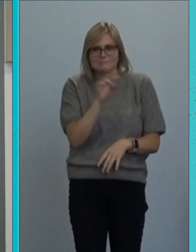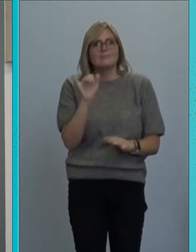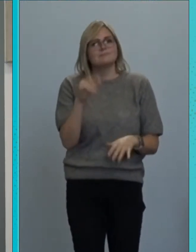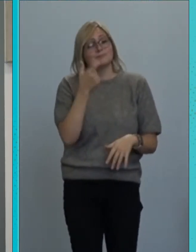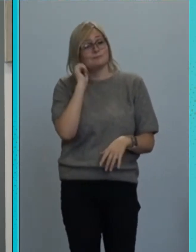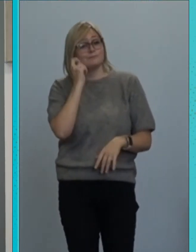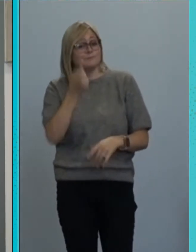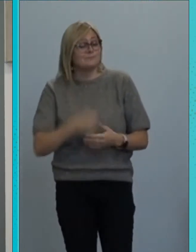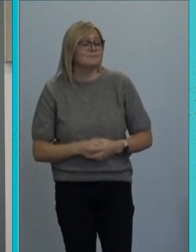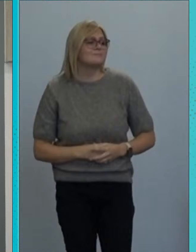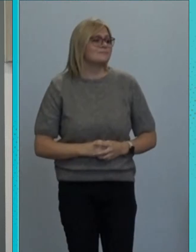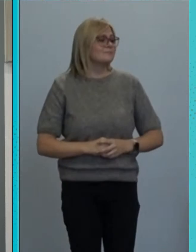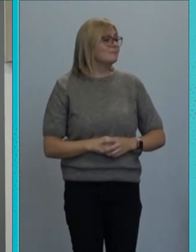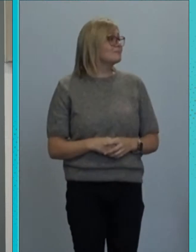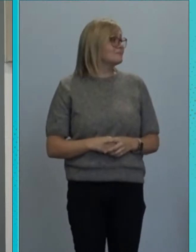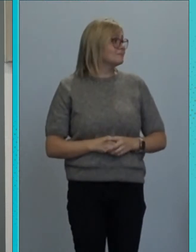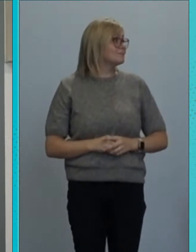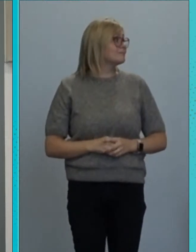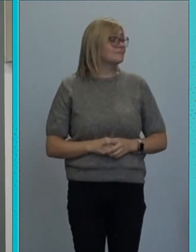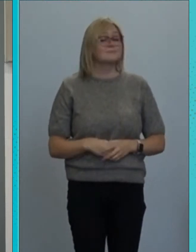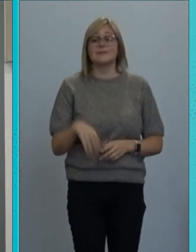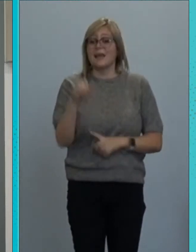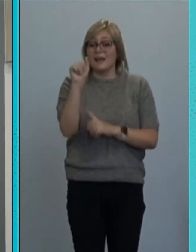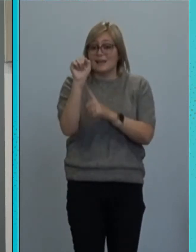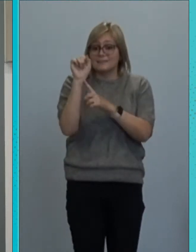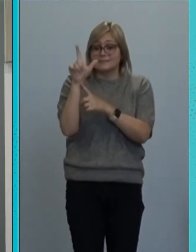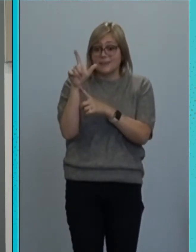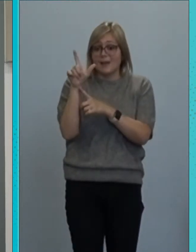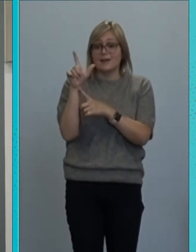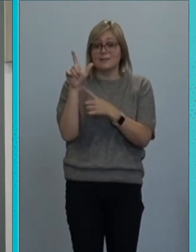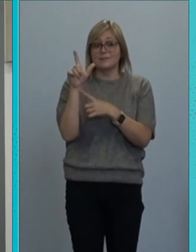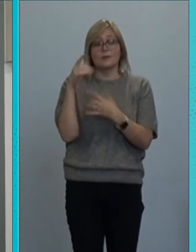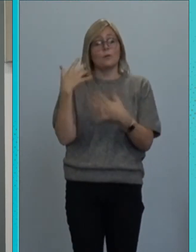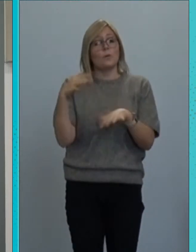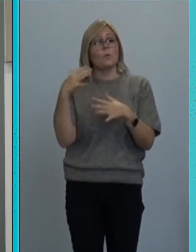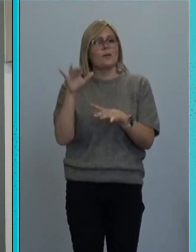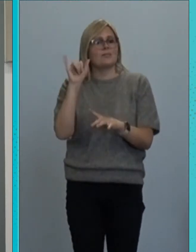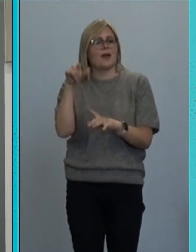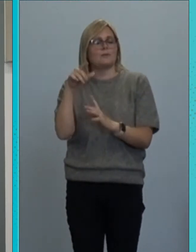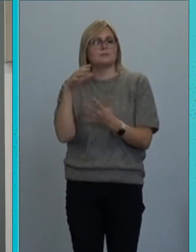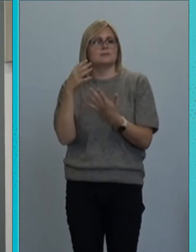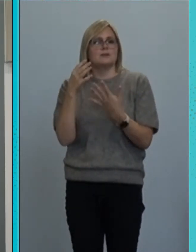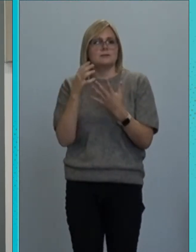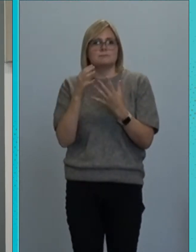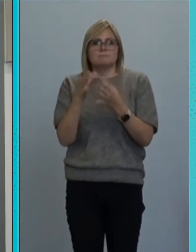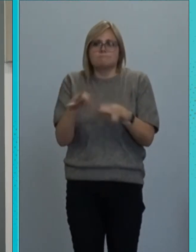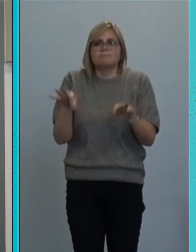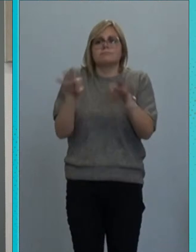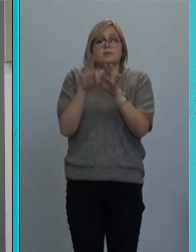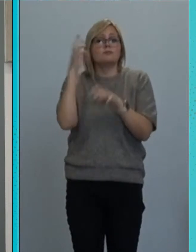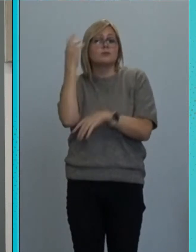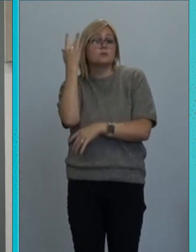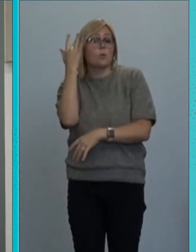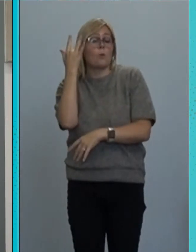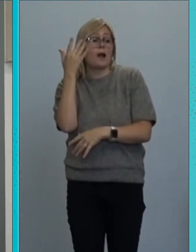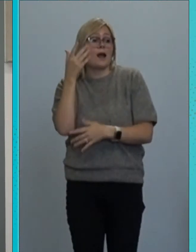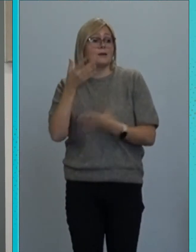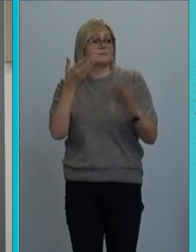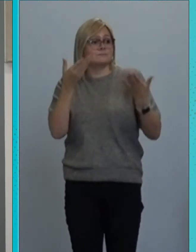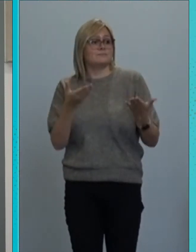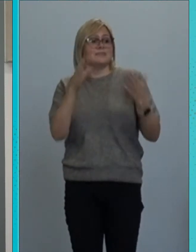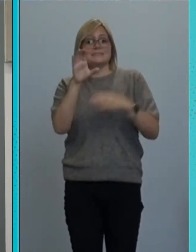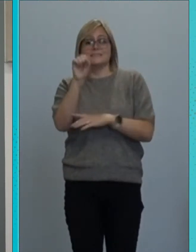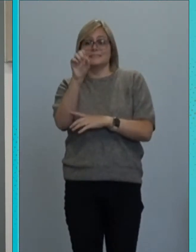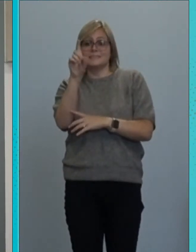I think ASL was a crucial reason why the pride of Riverside, the